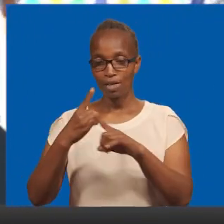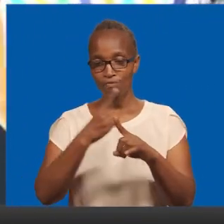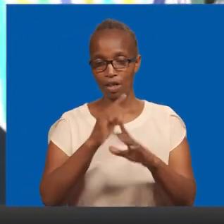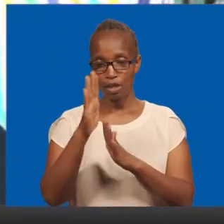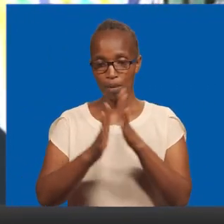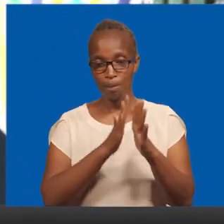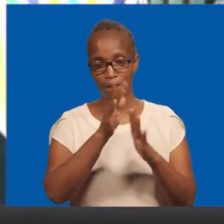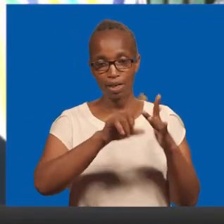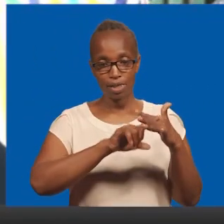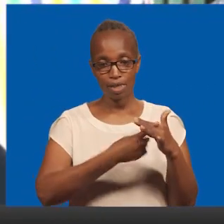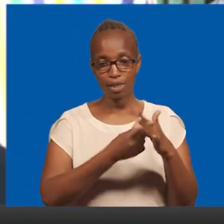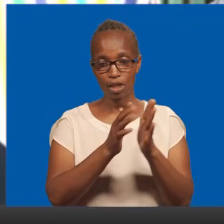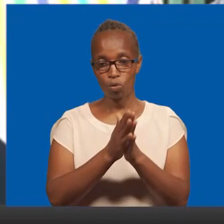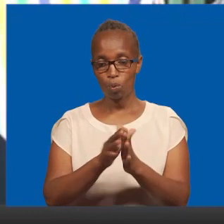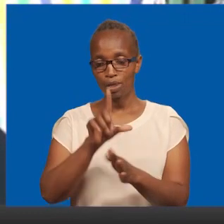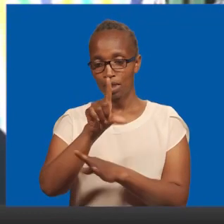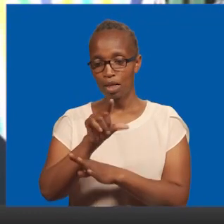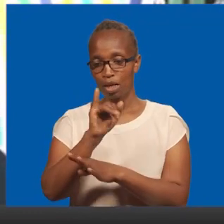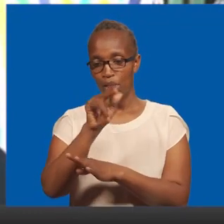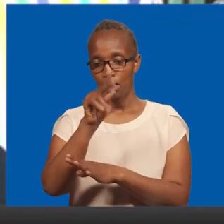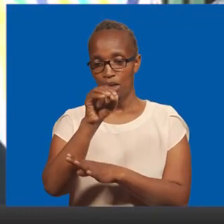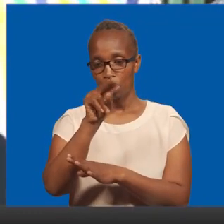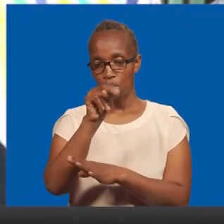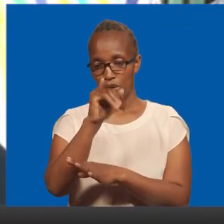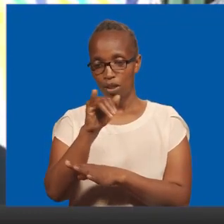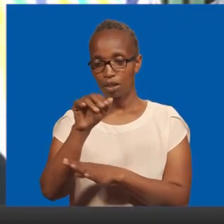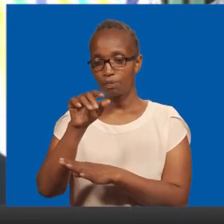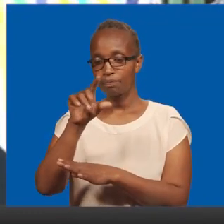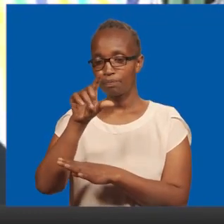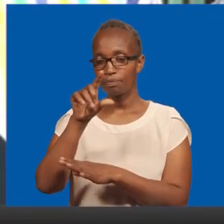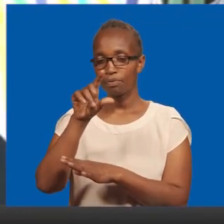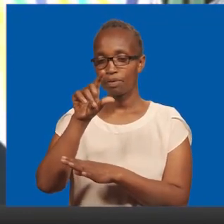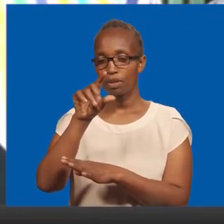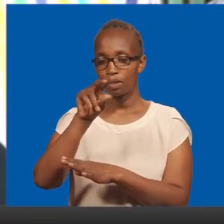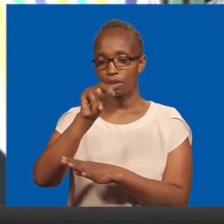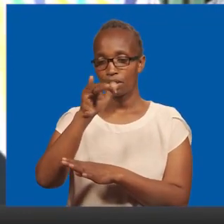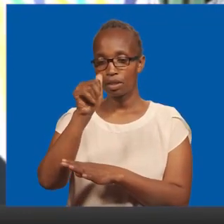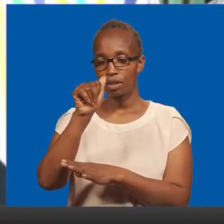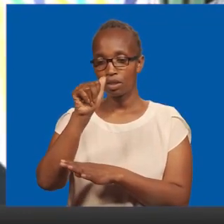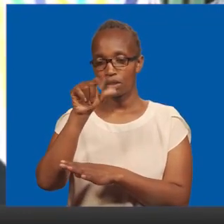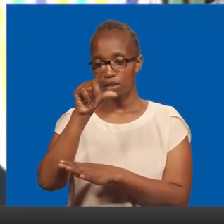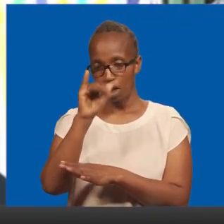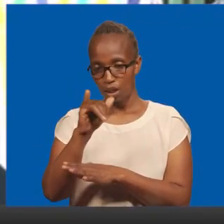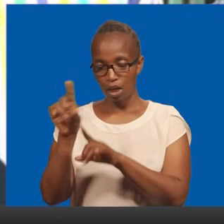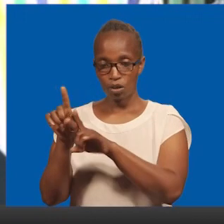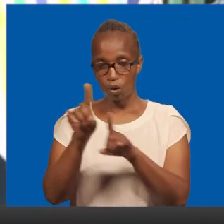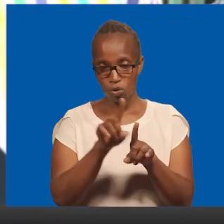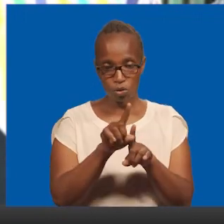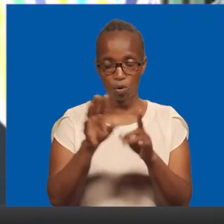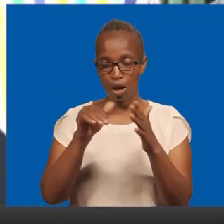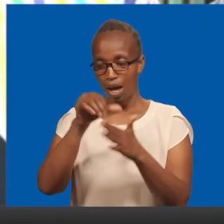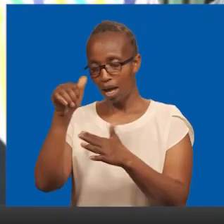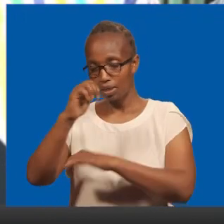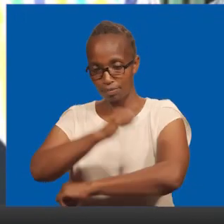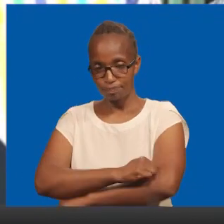County. Tumeshapanga mipango tayari tukianza na shule za Mvita, Likoni pamoja Nyali, Kisauni and the